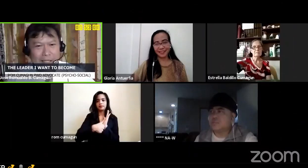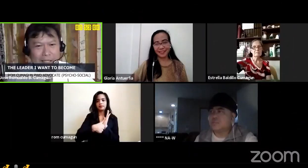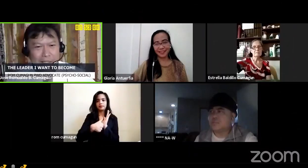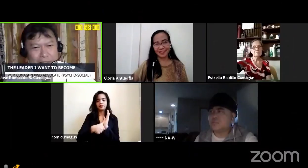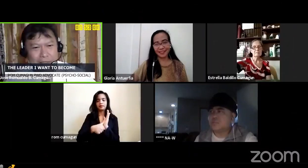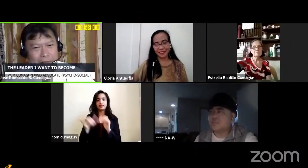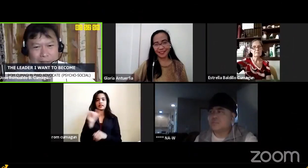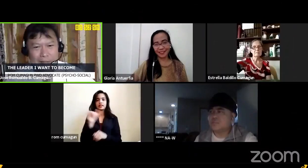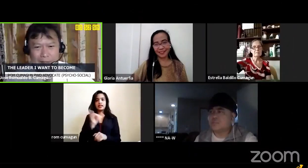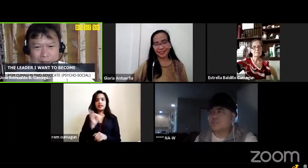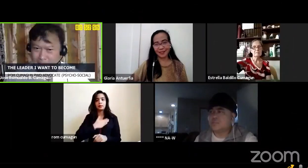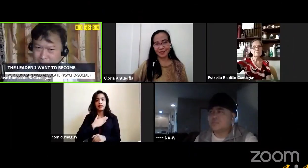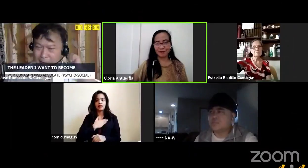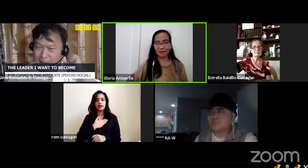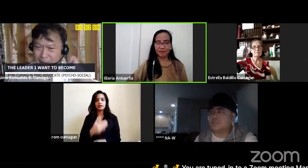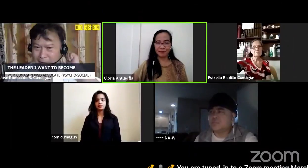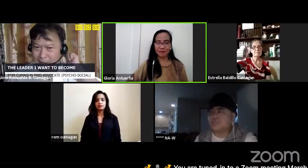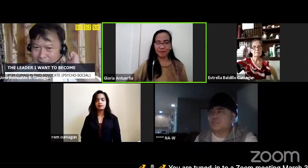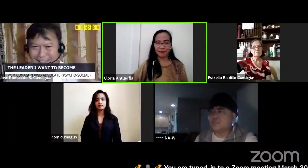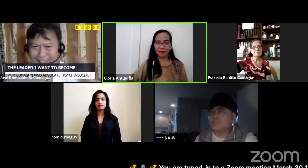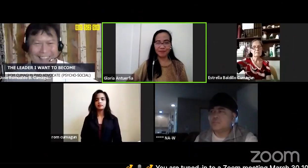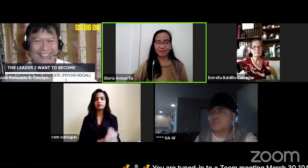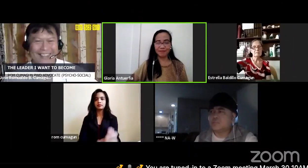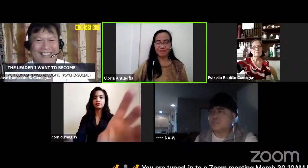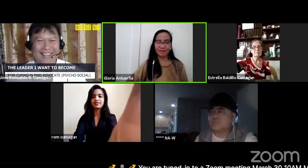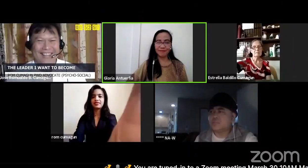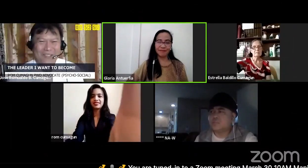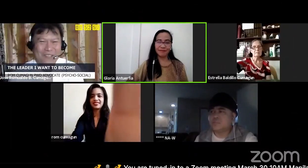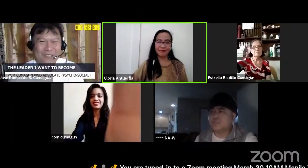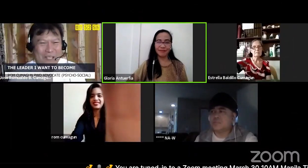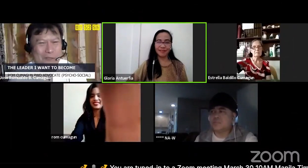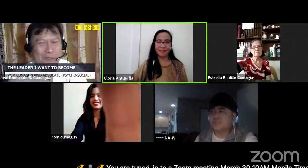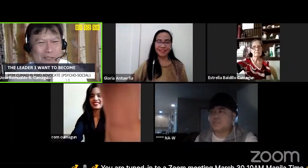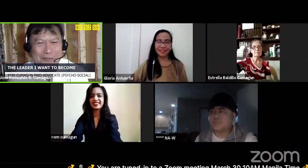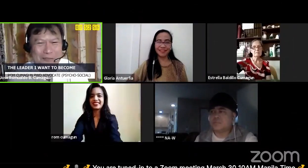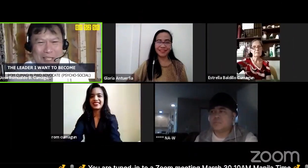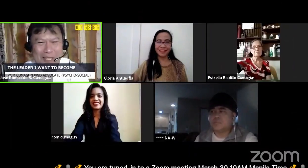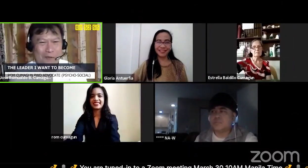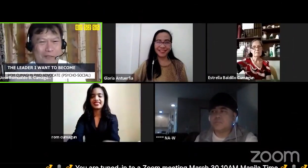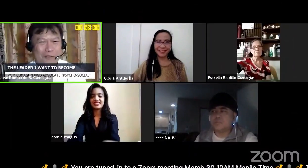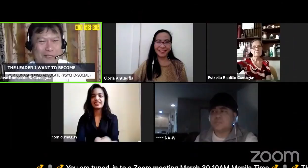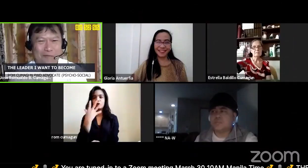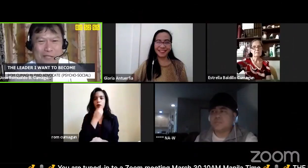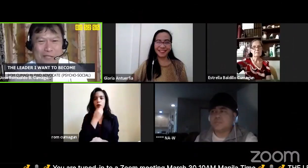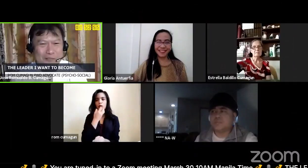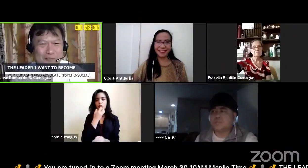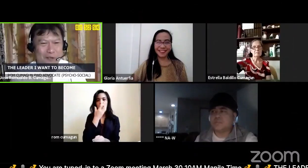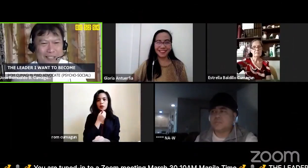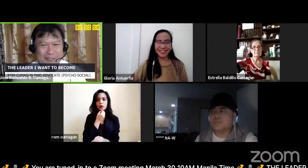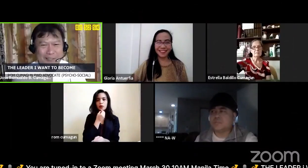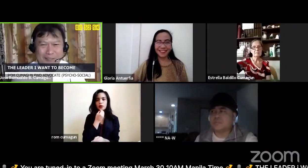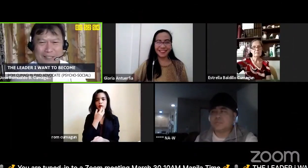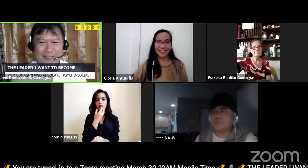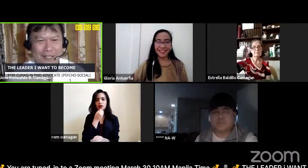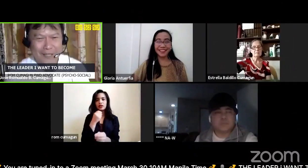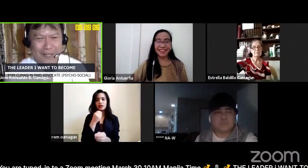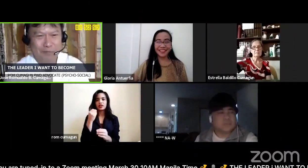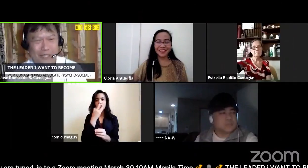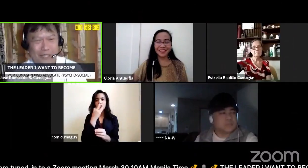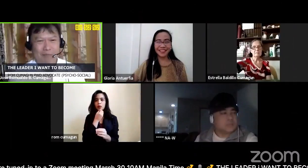Like in my case, okay, who, who is this? Who is this video